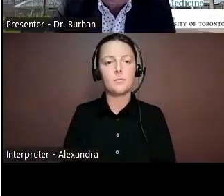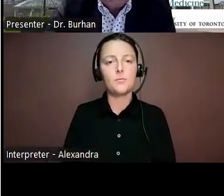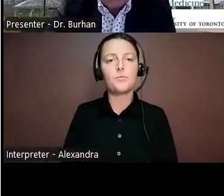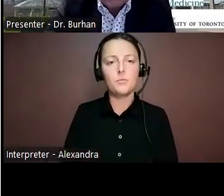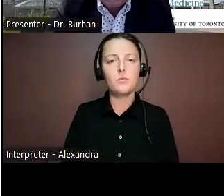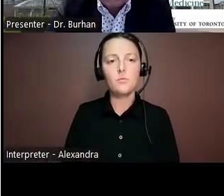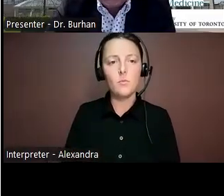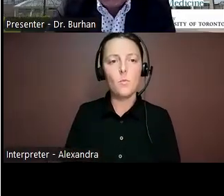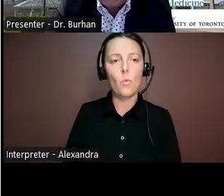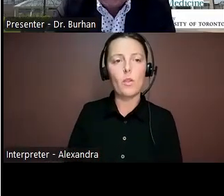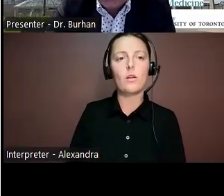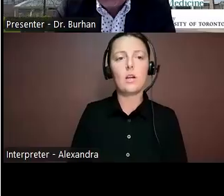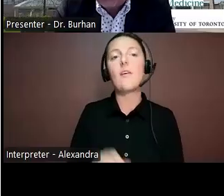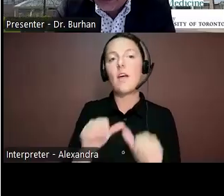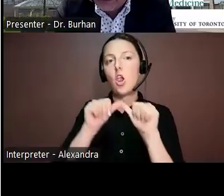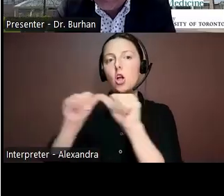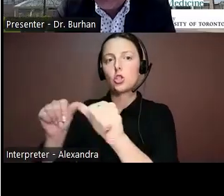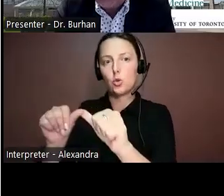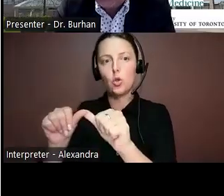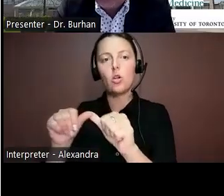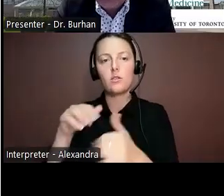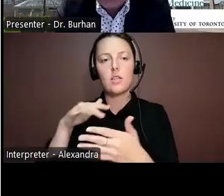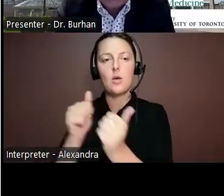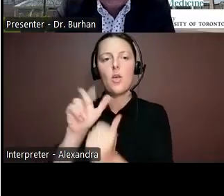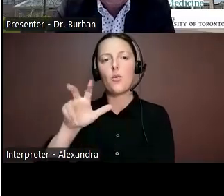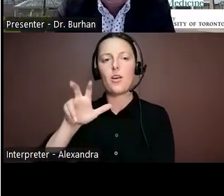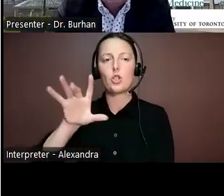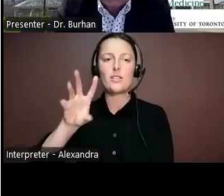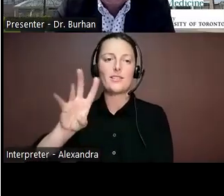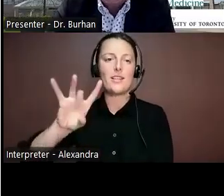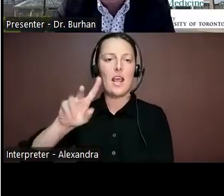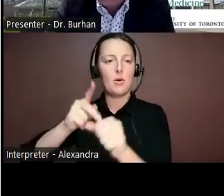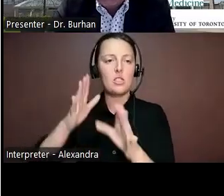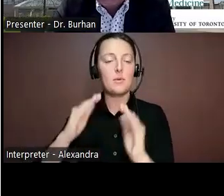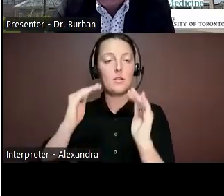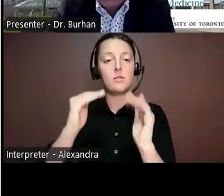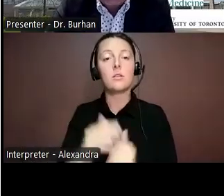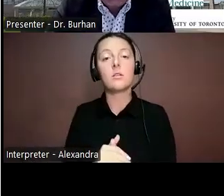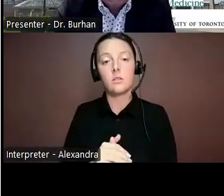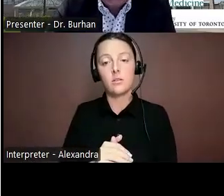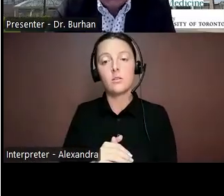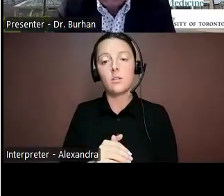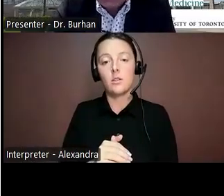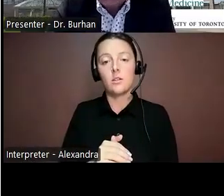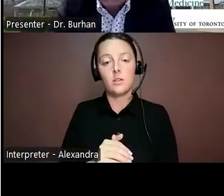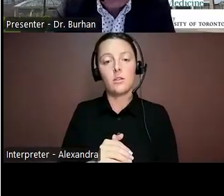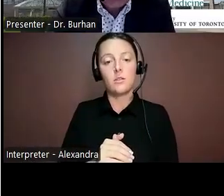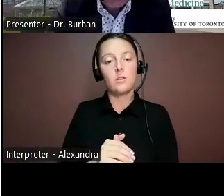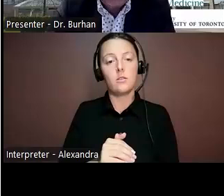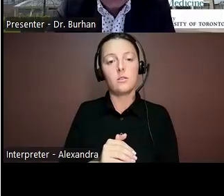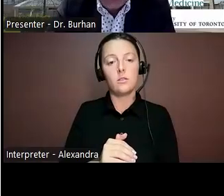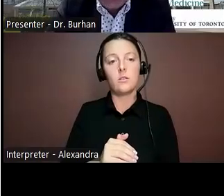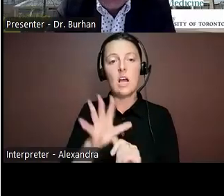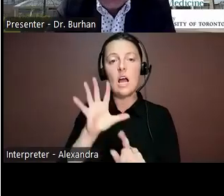then 12 out of these 15 studies reported the presence of this triad of depression, slow gait, and executive